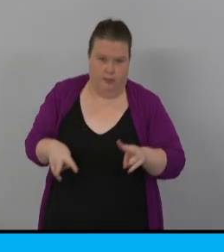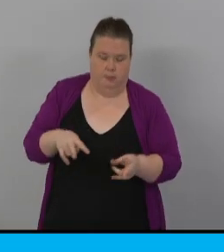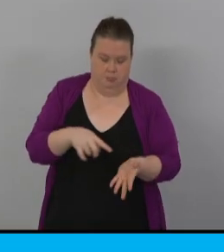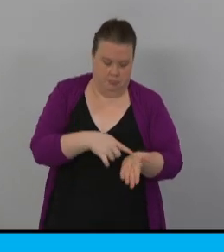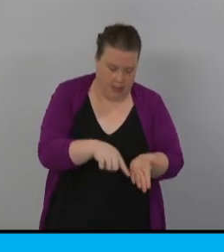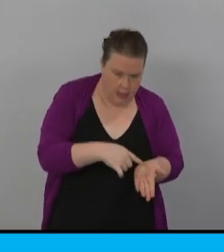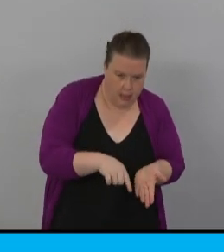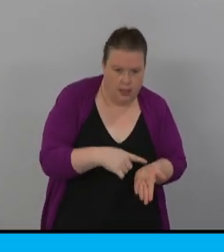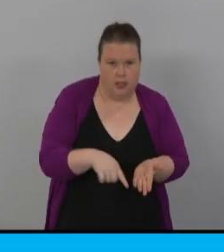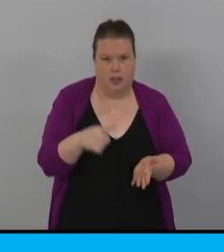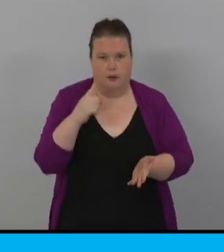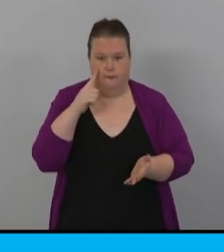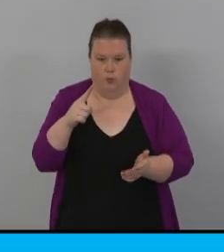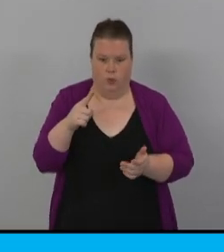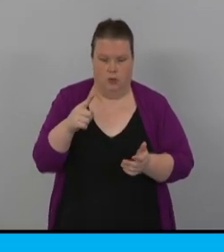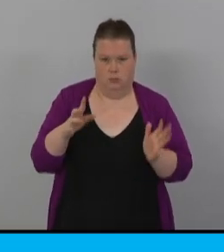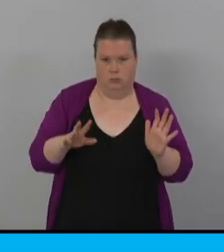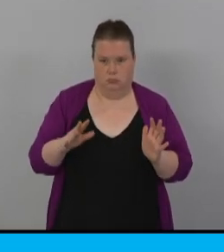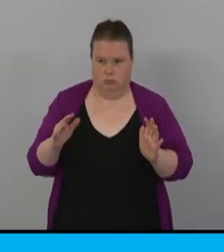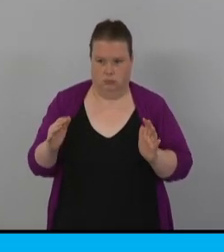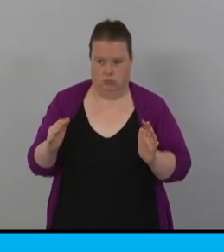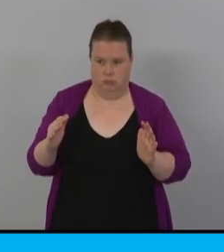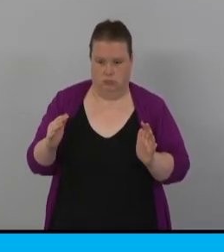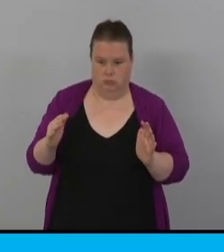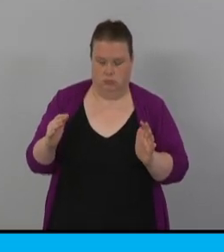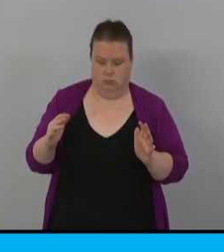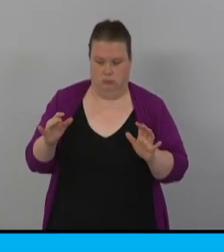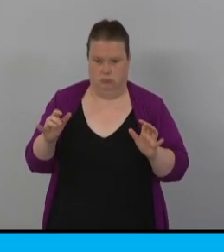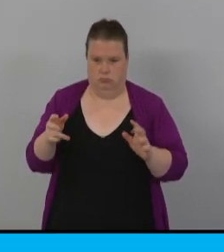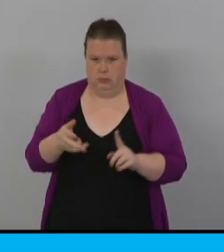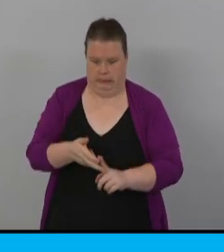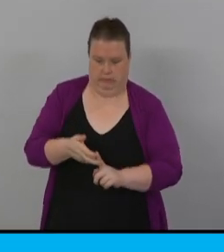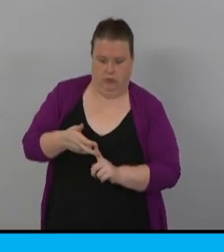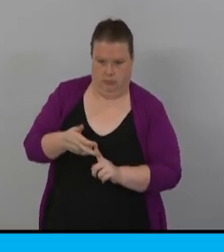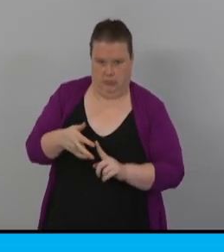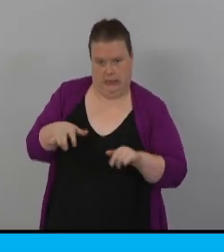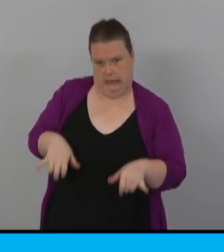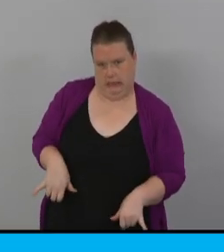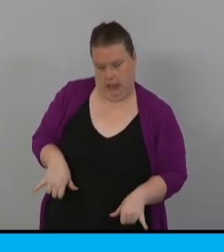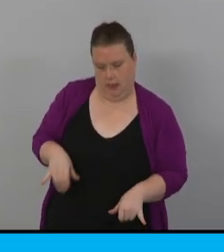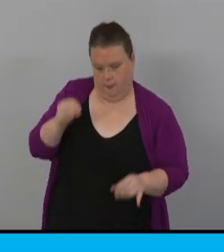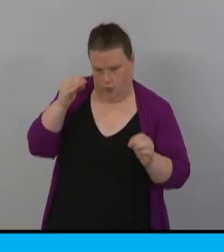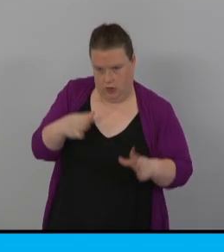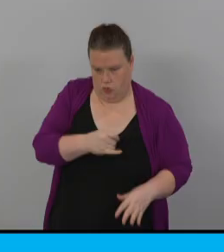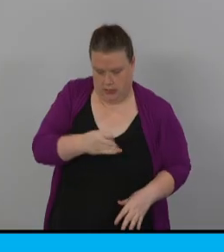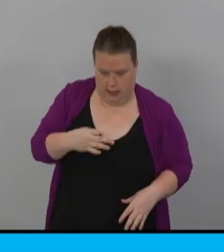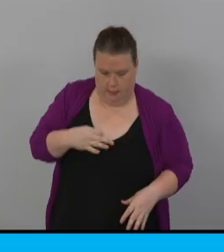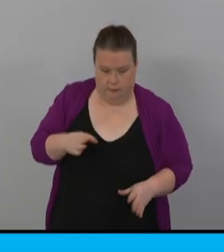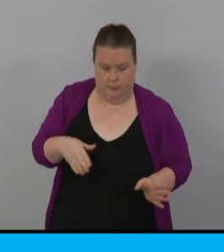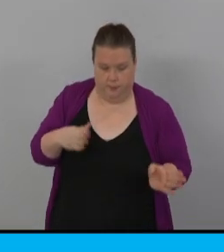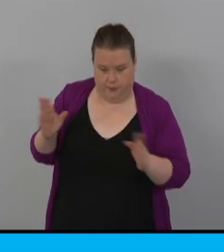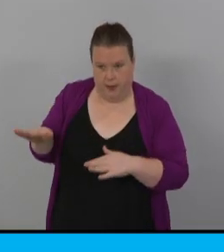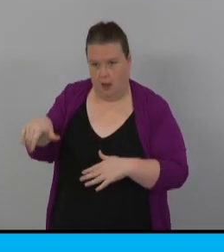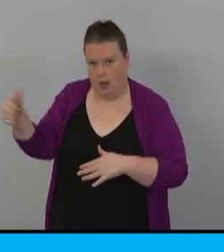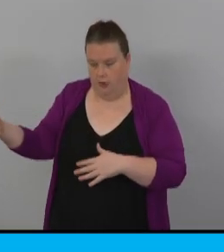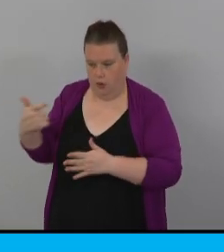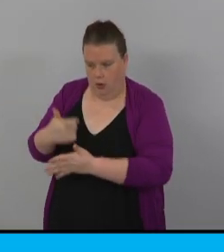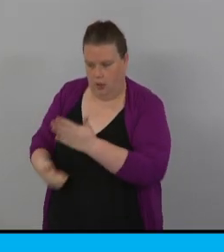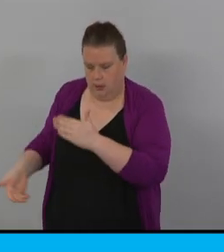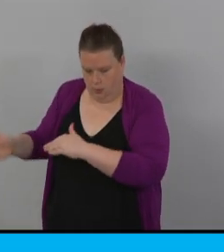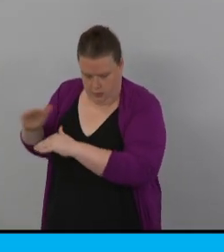other unavoidable cost increases. The budget goals,